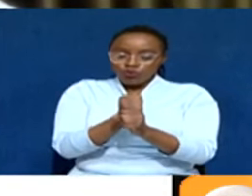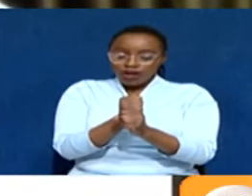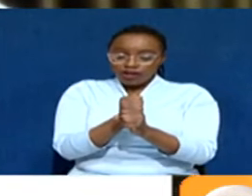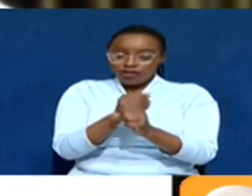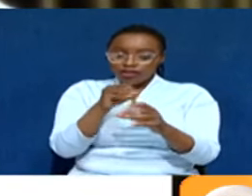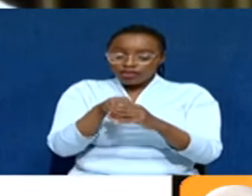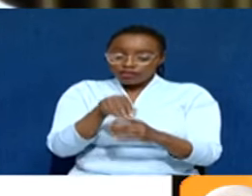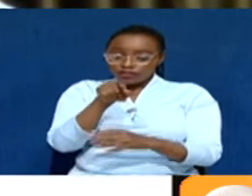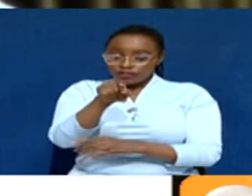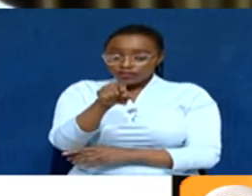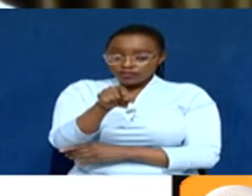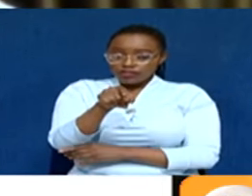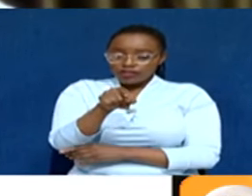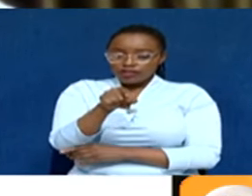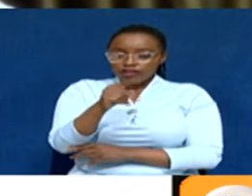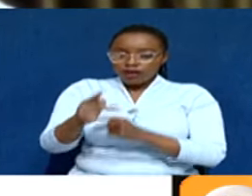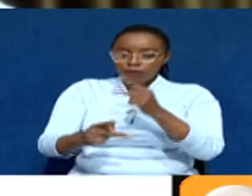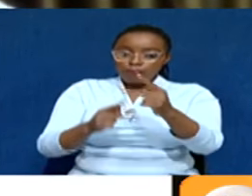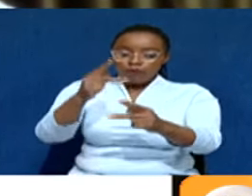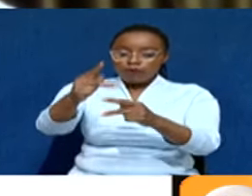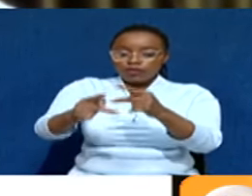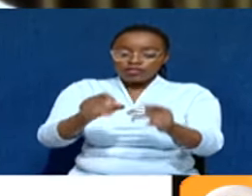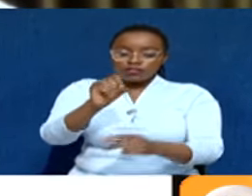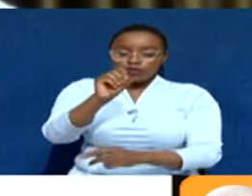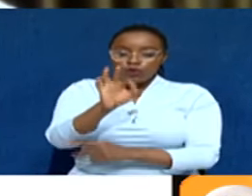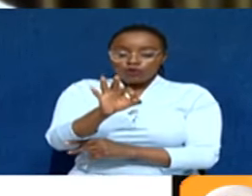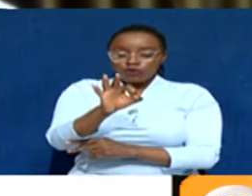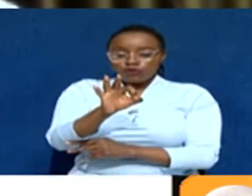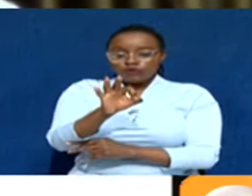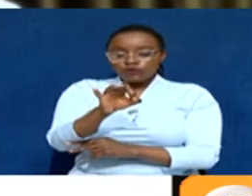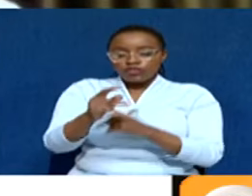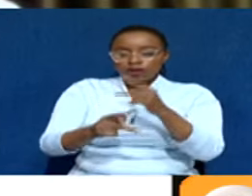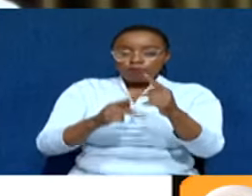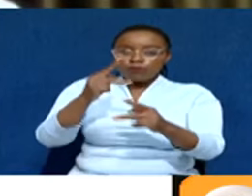this process of